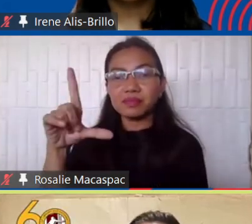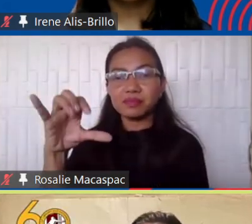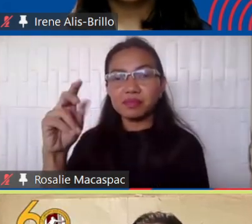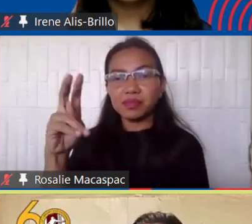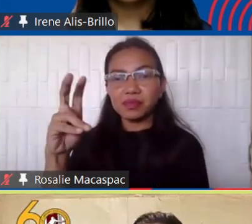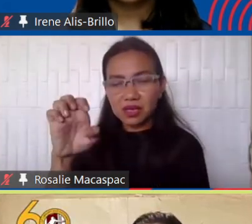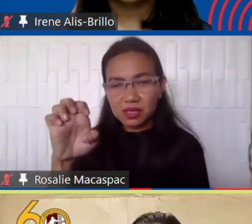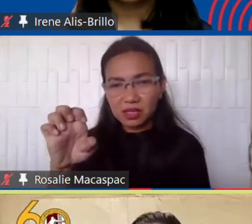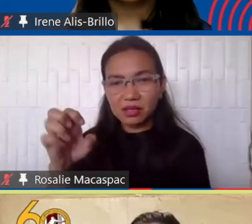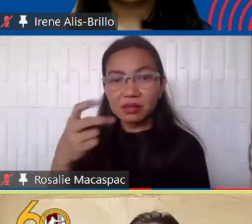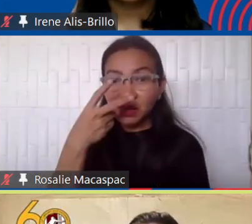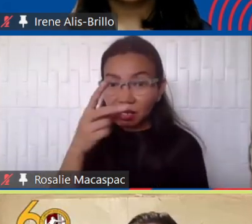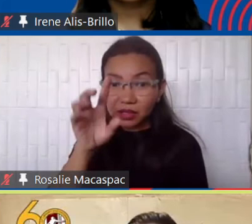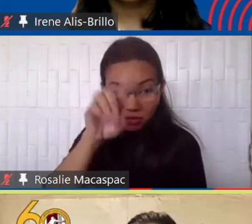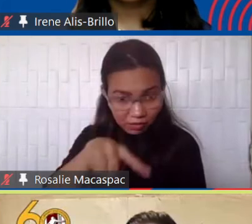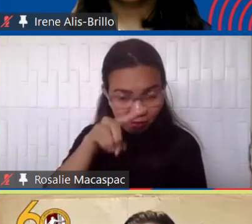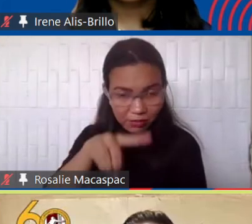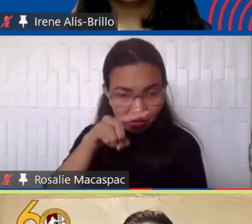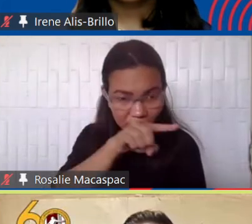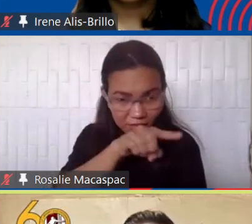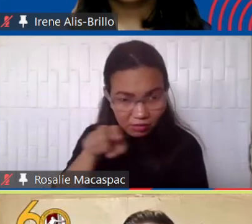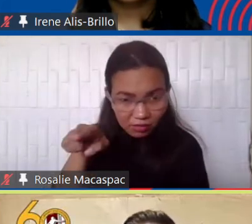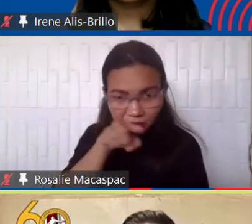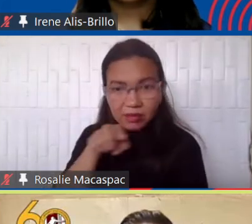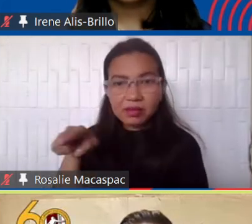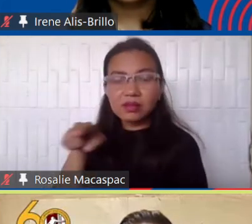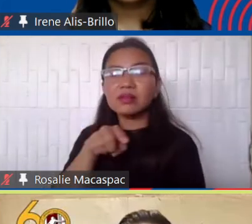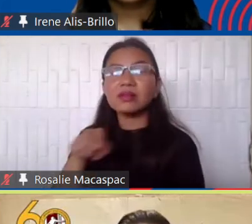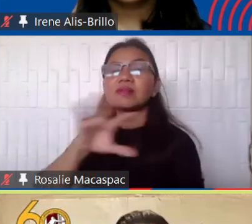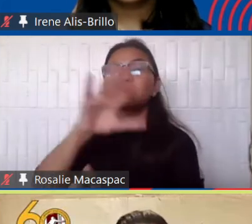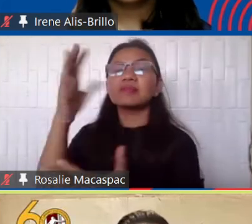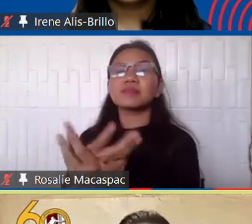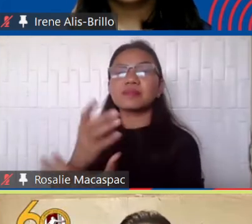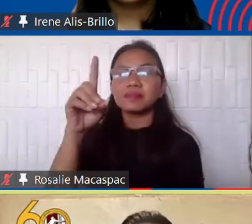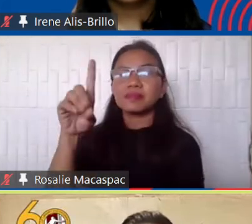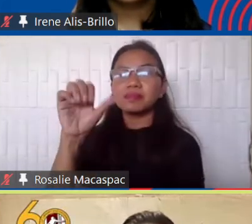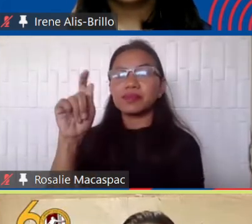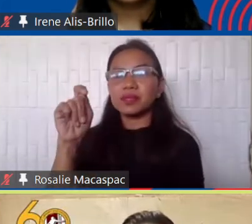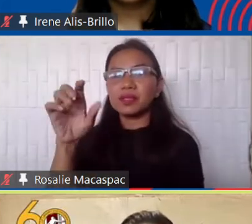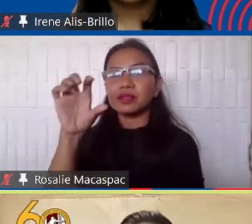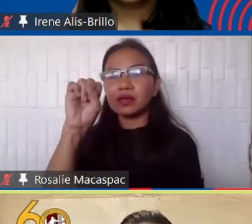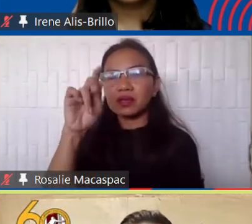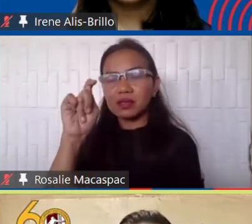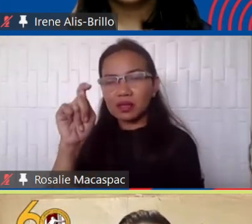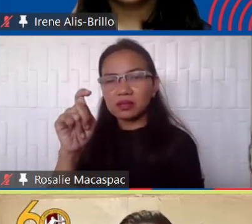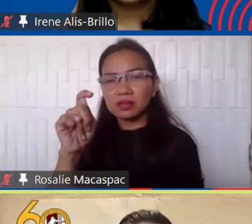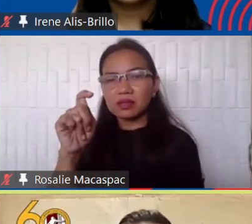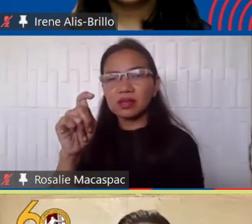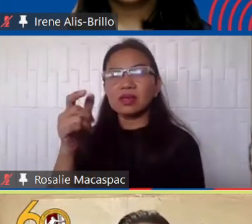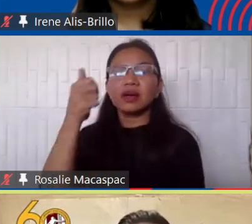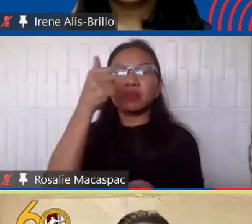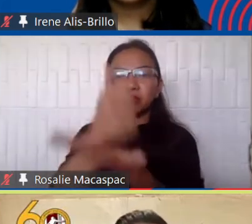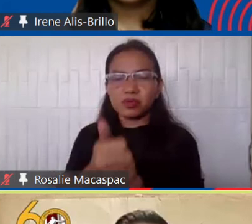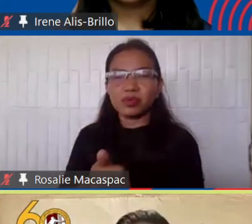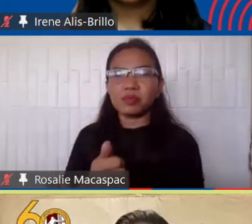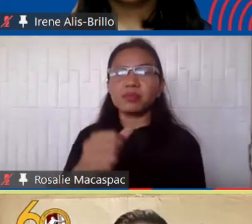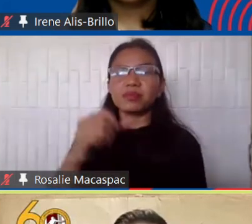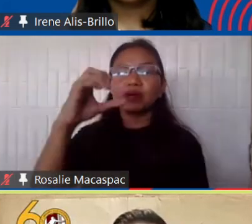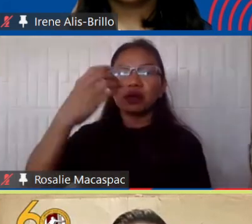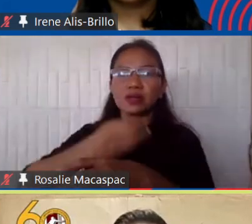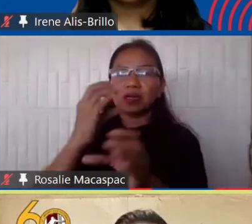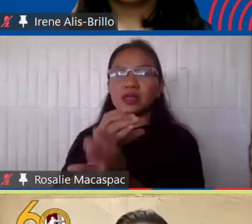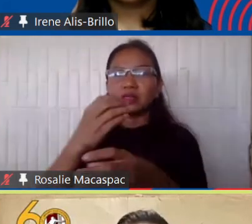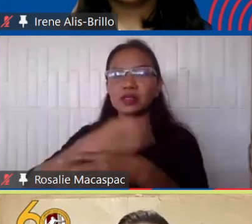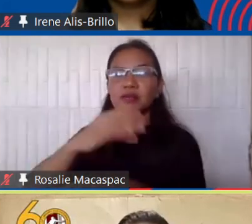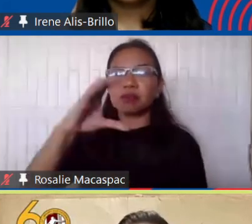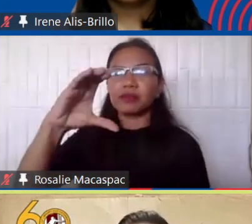at the bottom of the page that all data sets are licensed under Creative Commons by